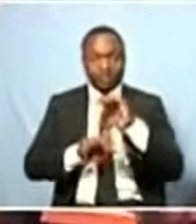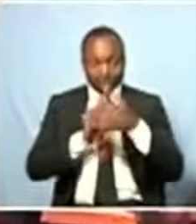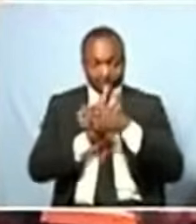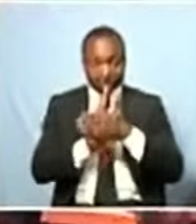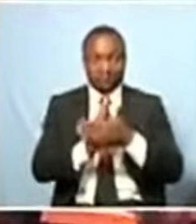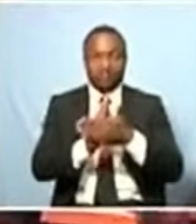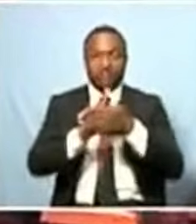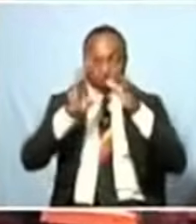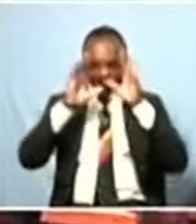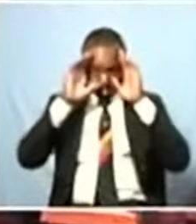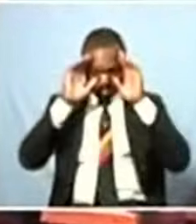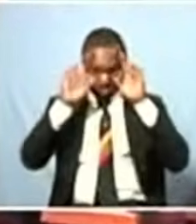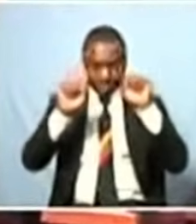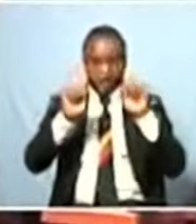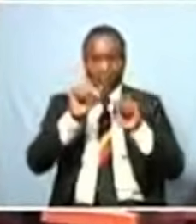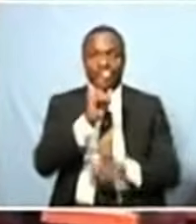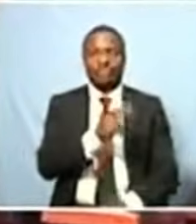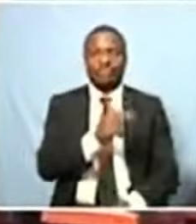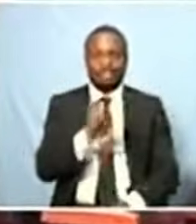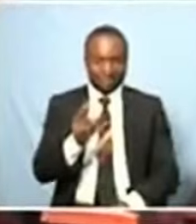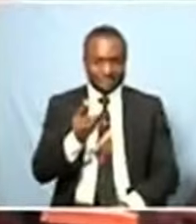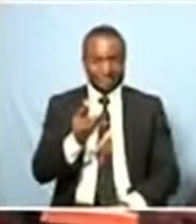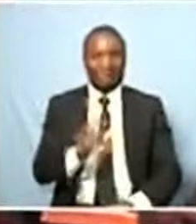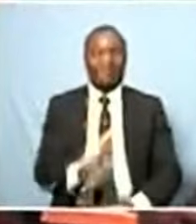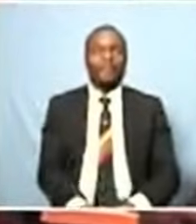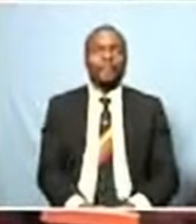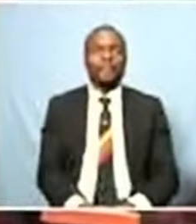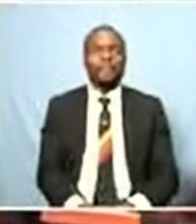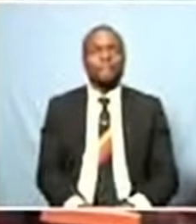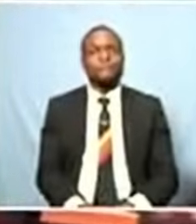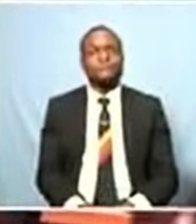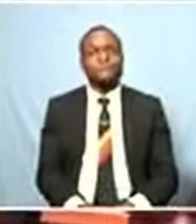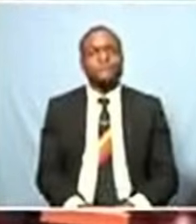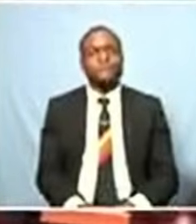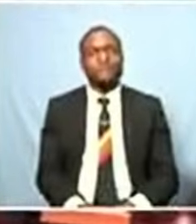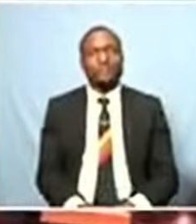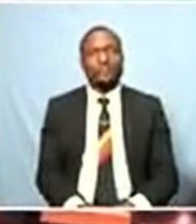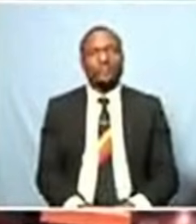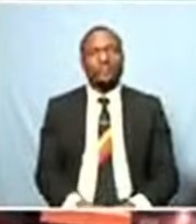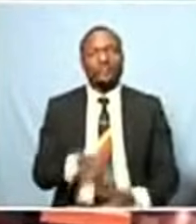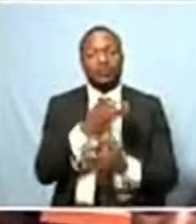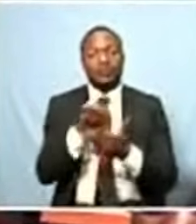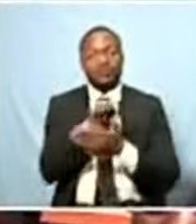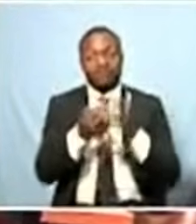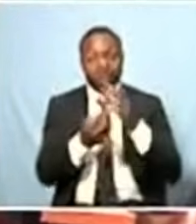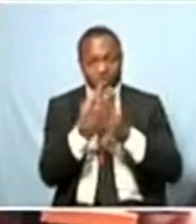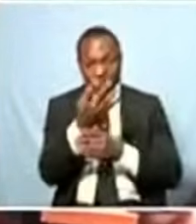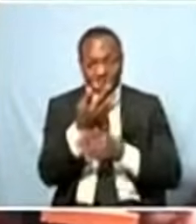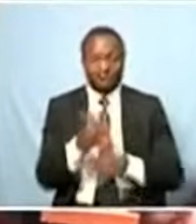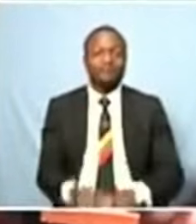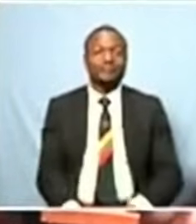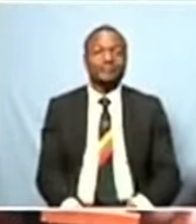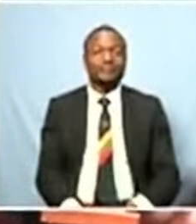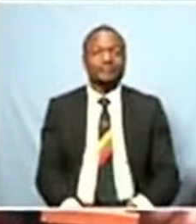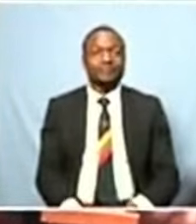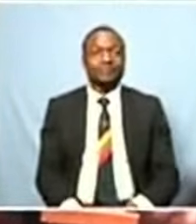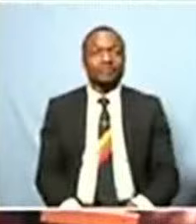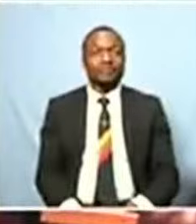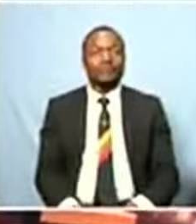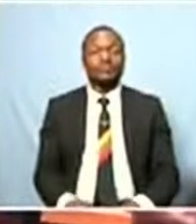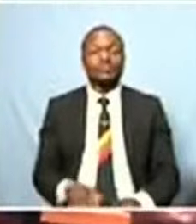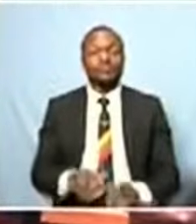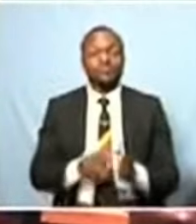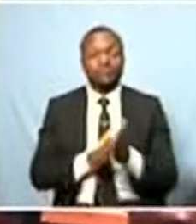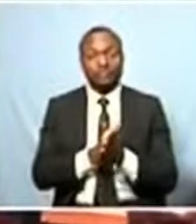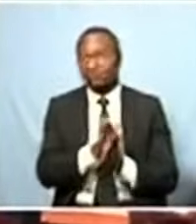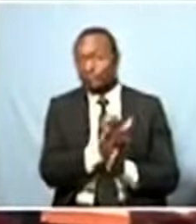Mr. Hakainde Hichilema, President of the Republic of Zambia. Economic growth. The diversification of